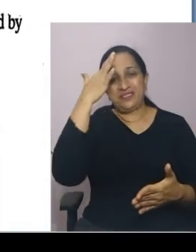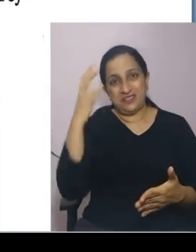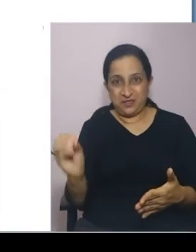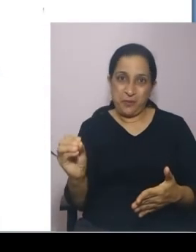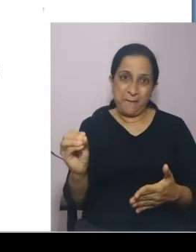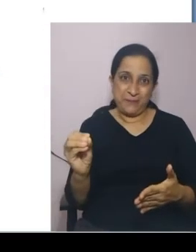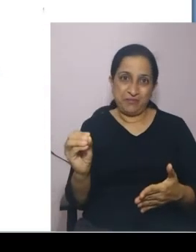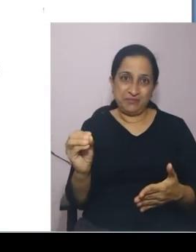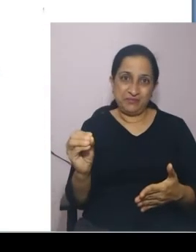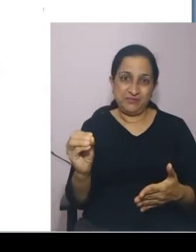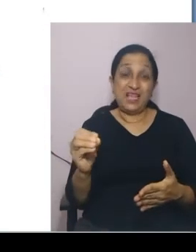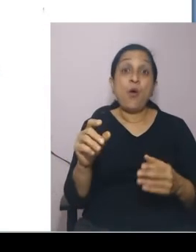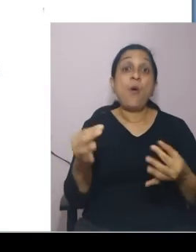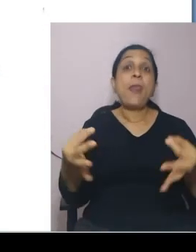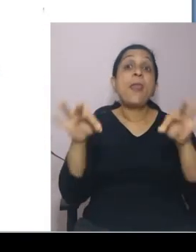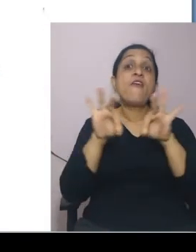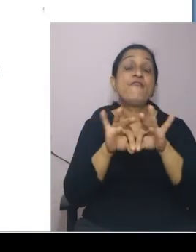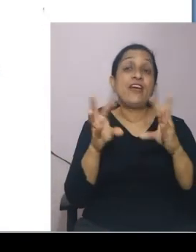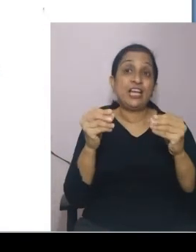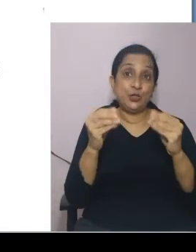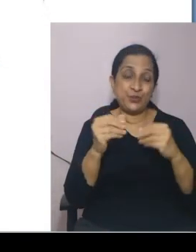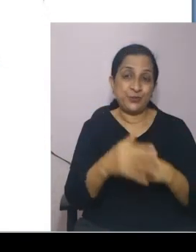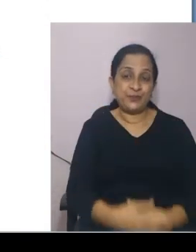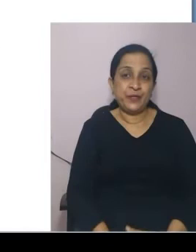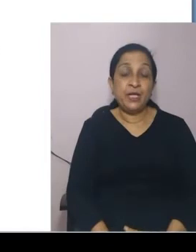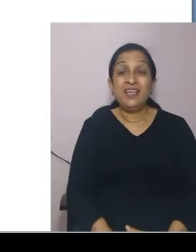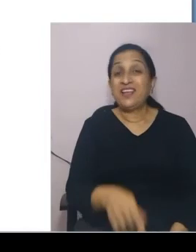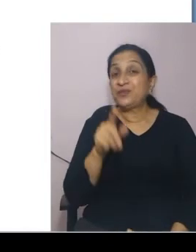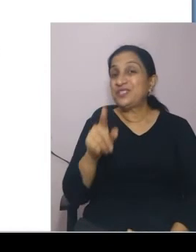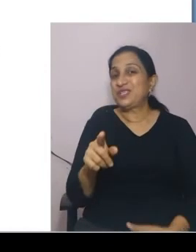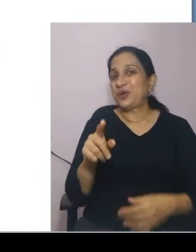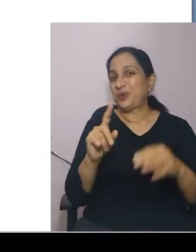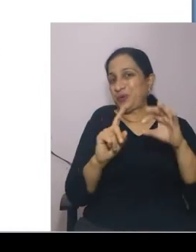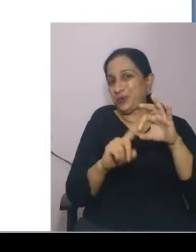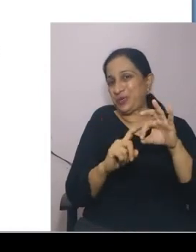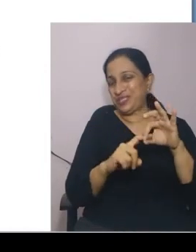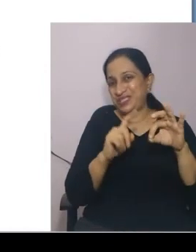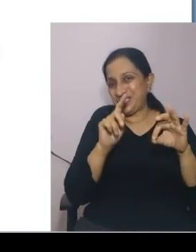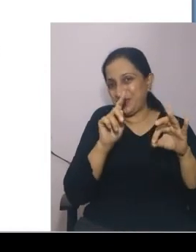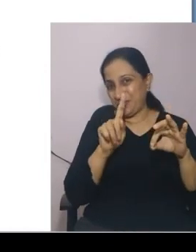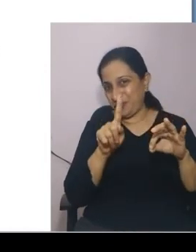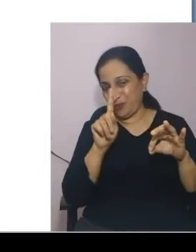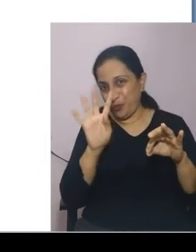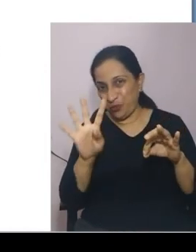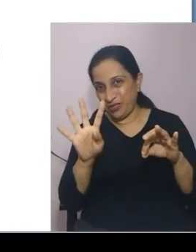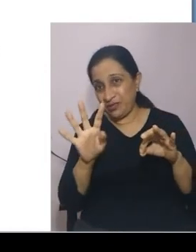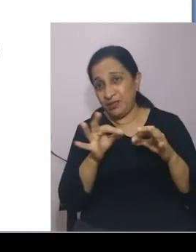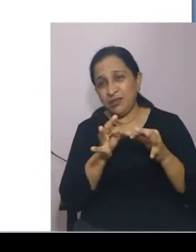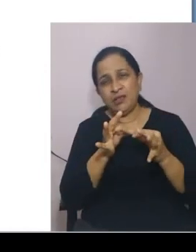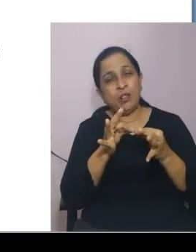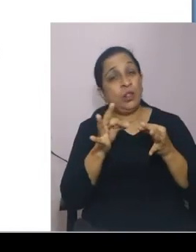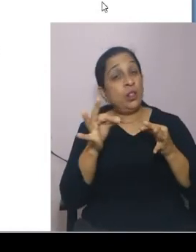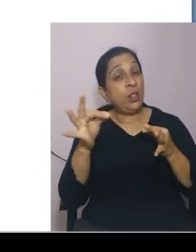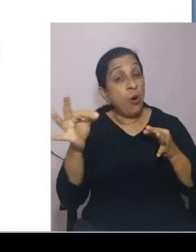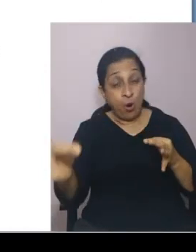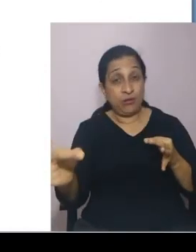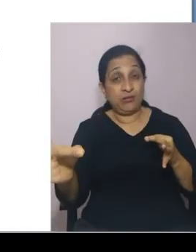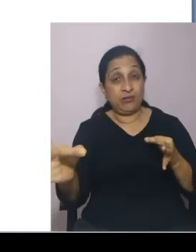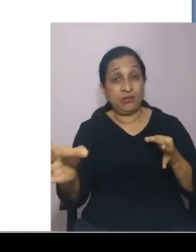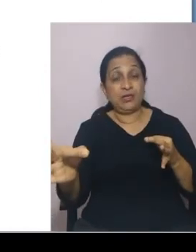Next, 14th. This is a very lengthy problem. You might have some issue doing